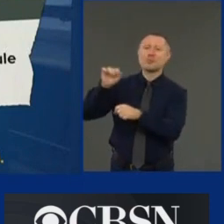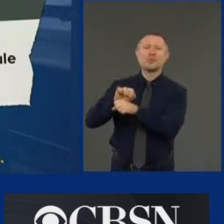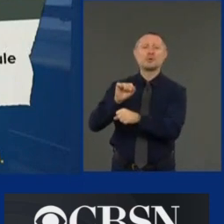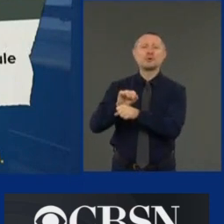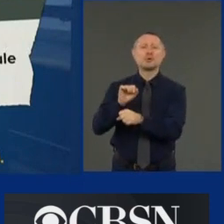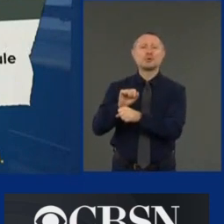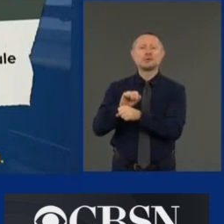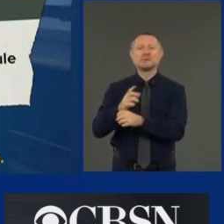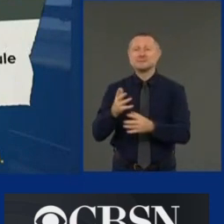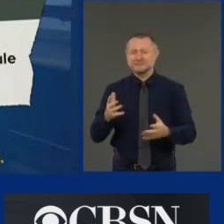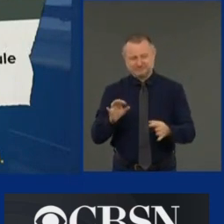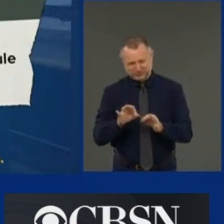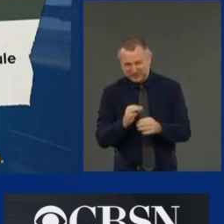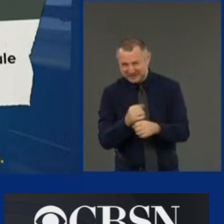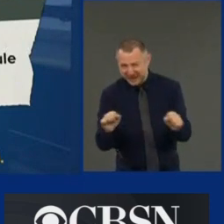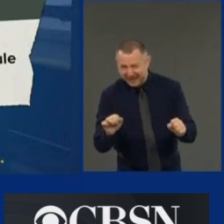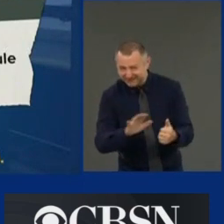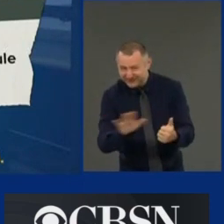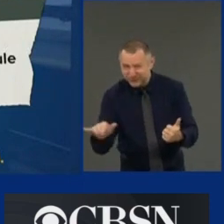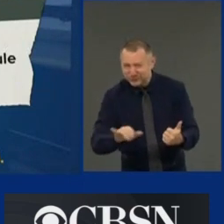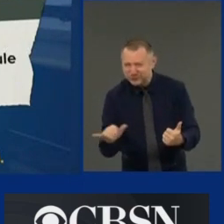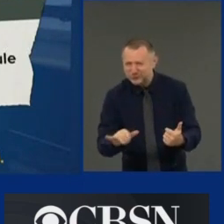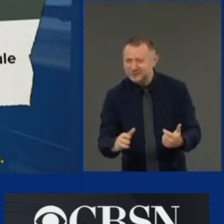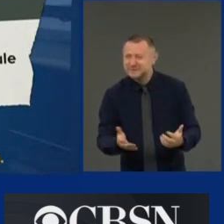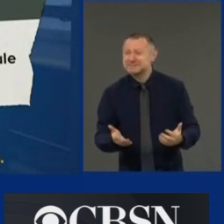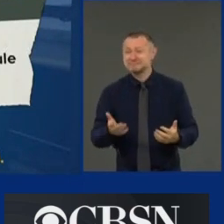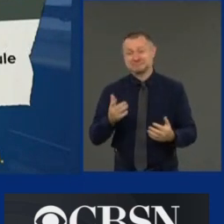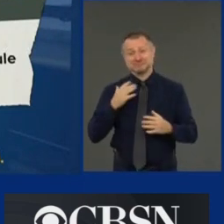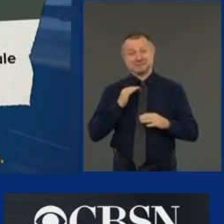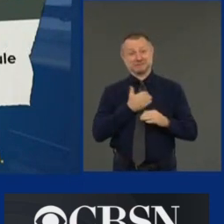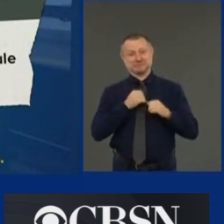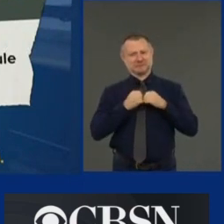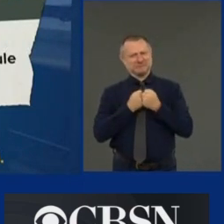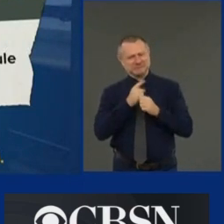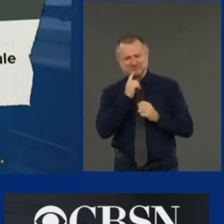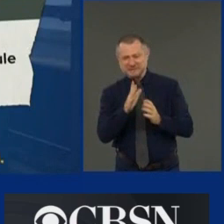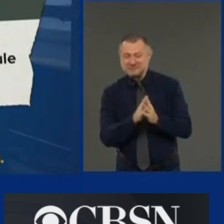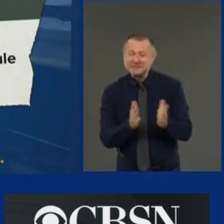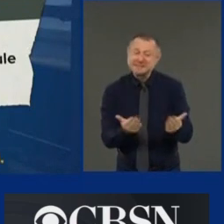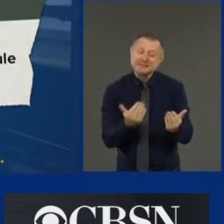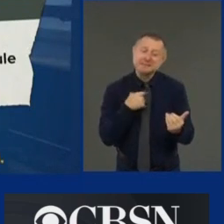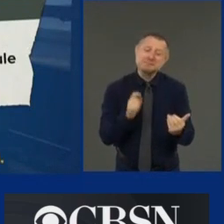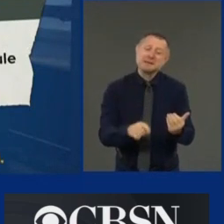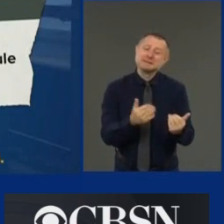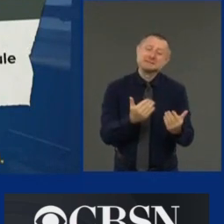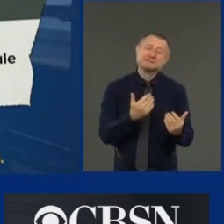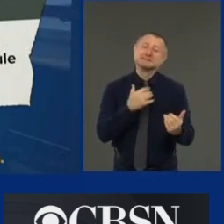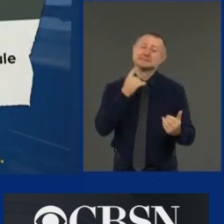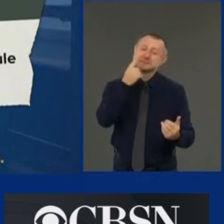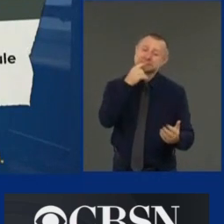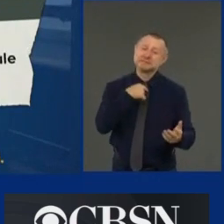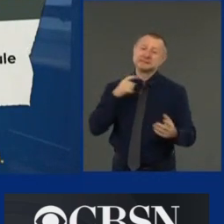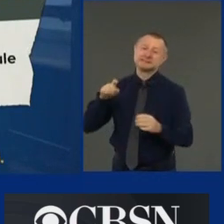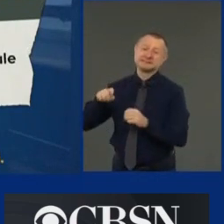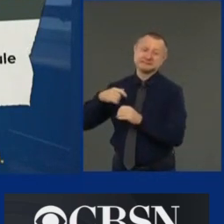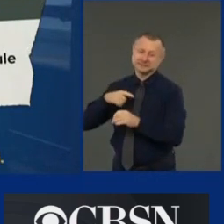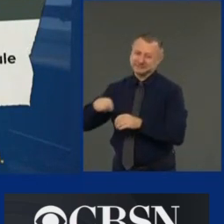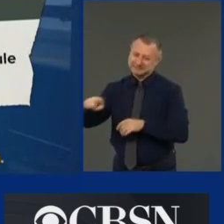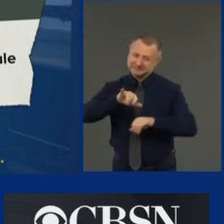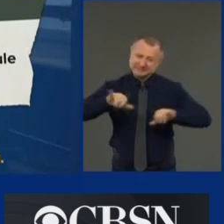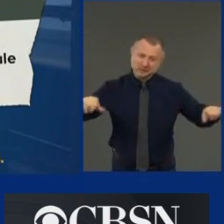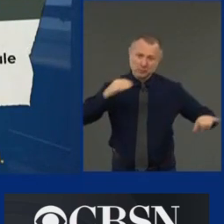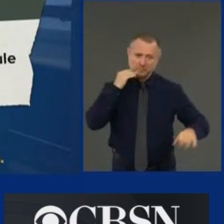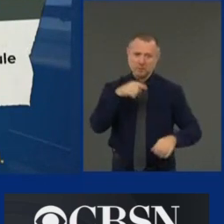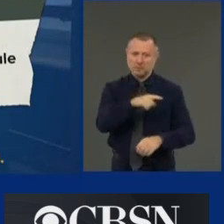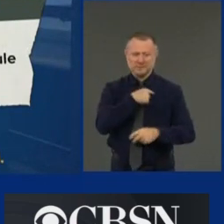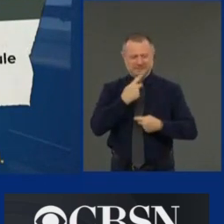We as a society asked them to show up every day so that people could stay home and stay safe. You needed the essential